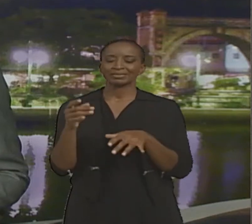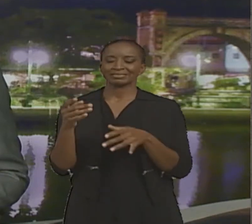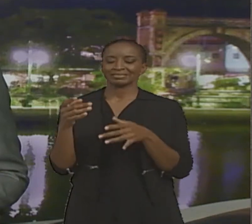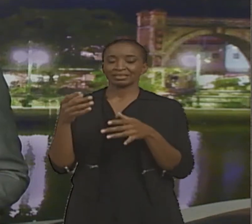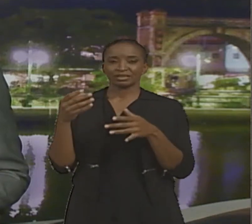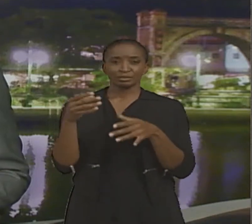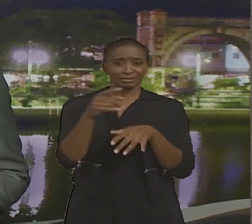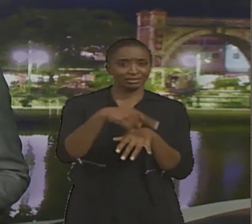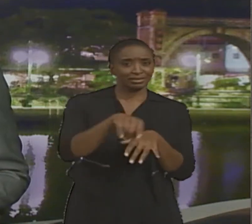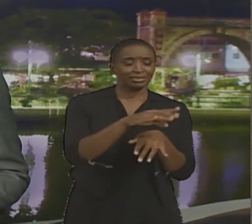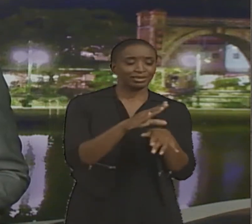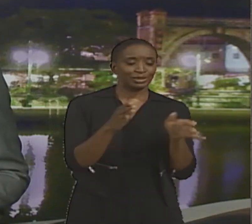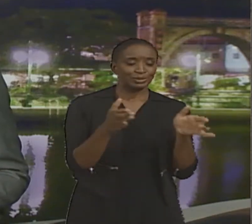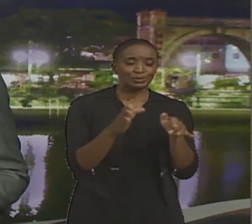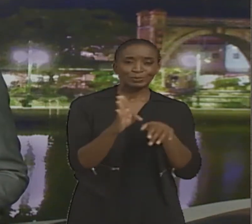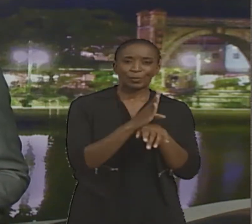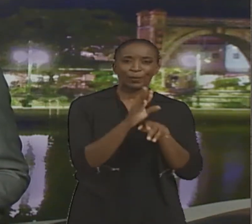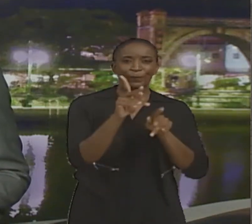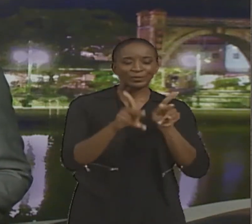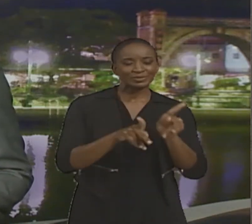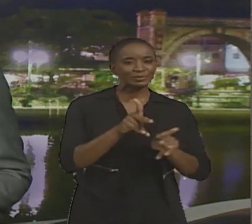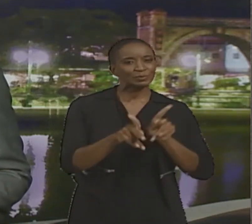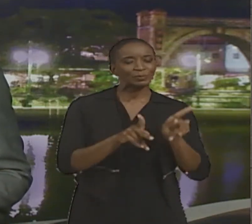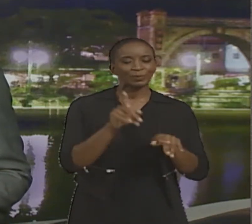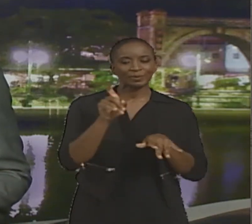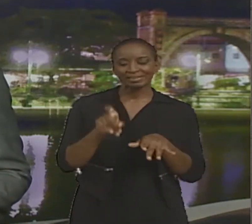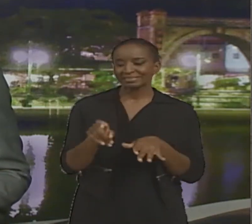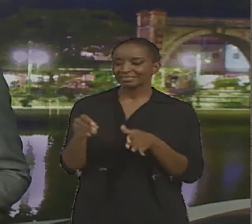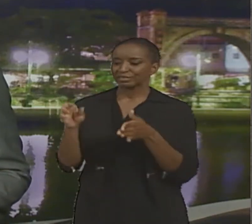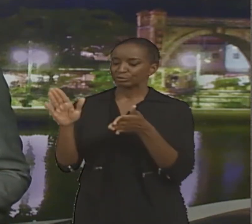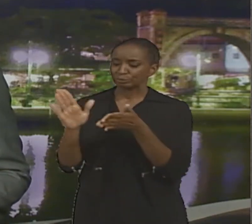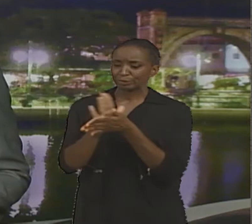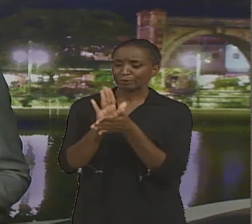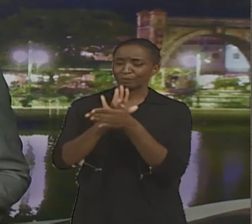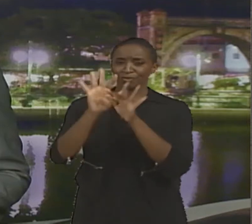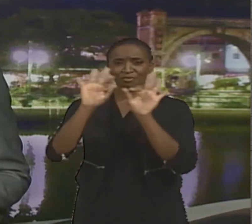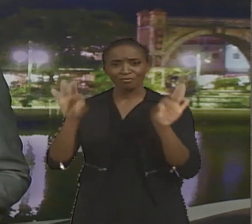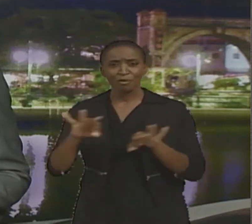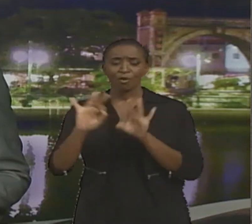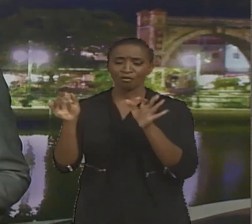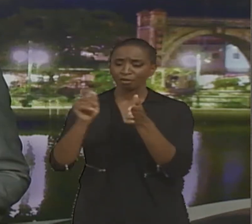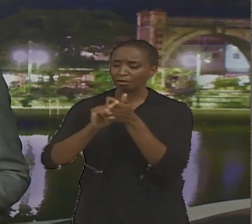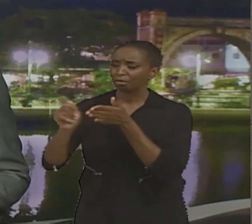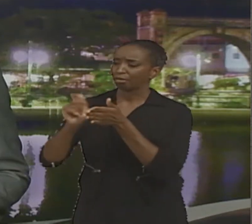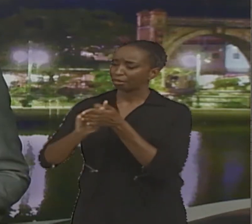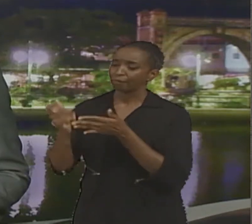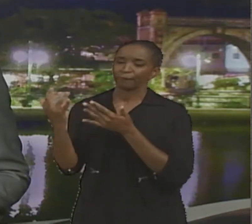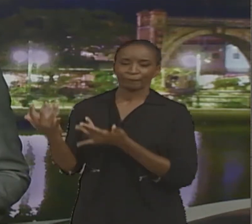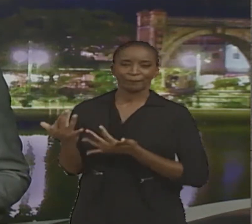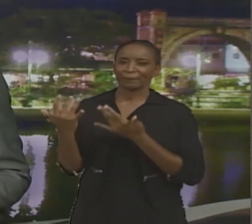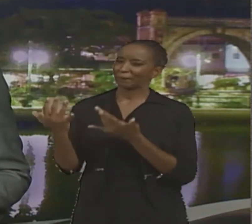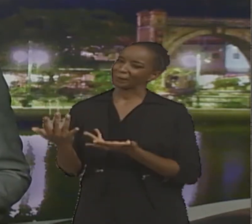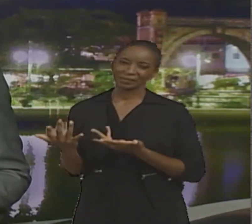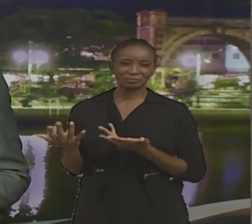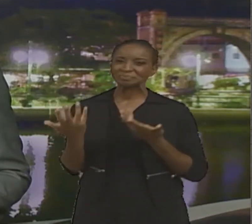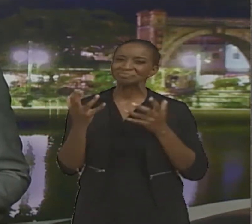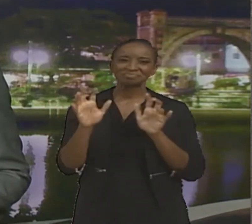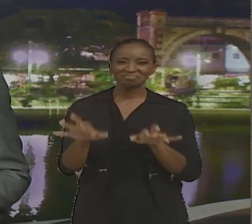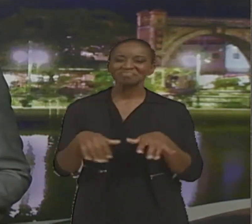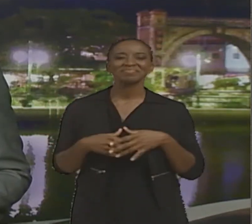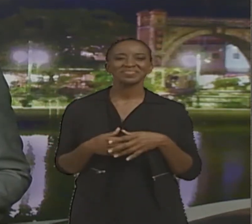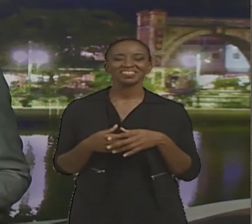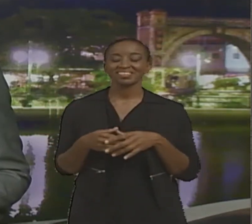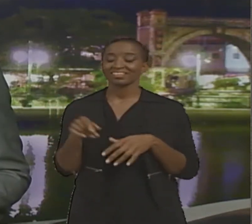small business people have encountered in the past. The comment has come from Chief Executive Officer of the Small Business Association, or